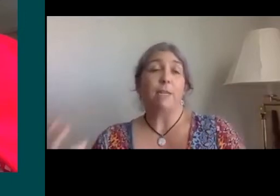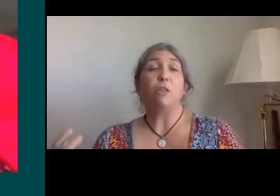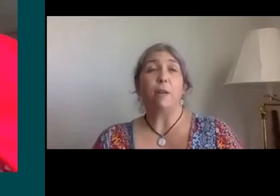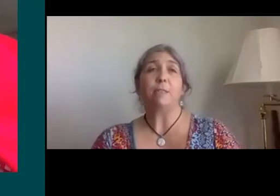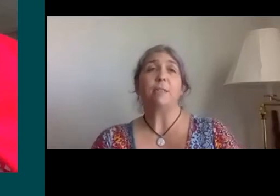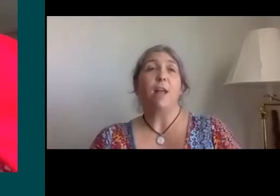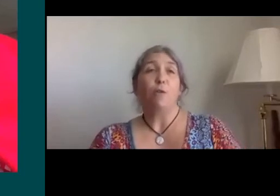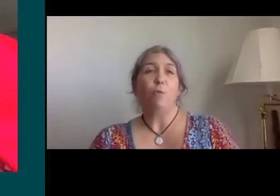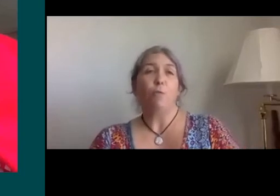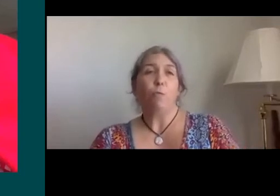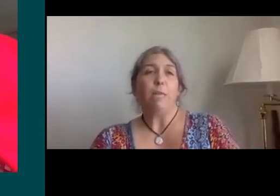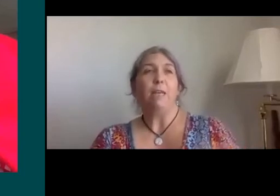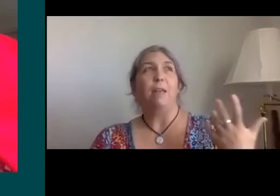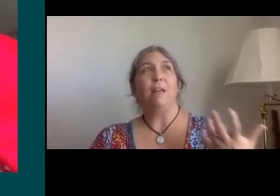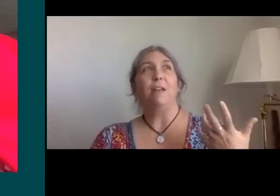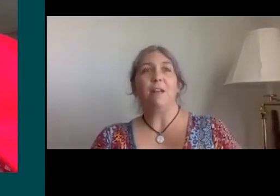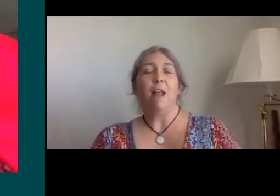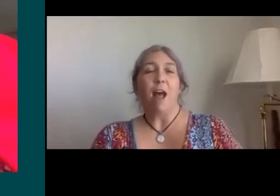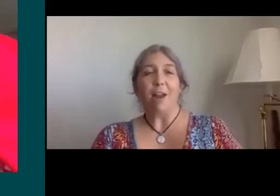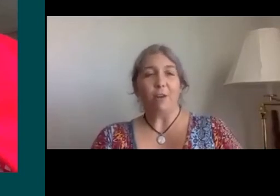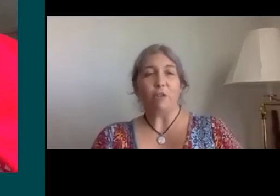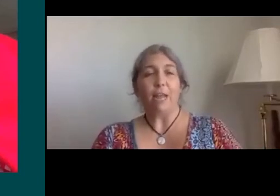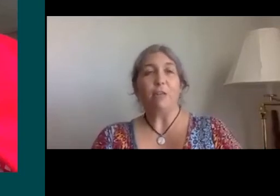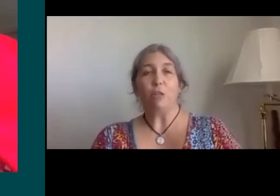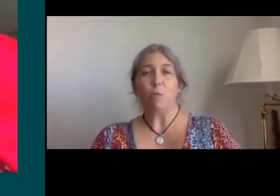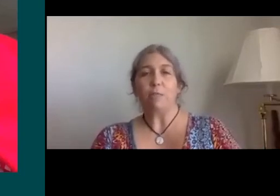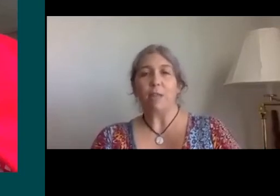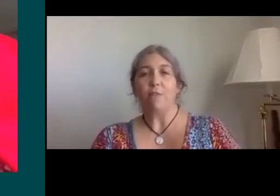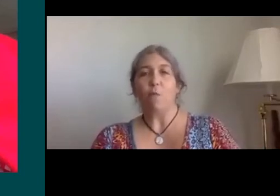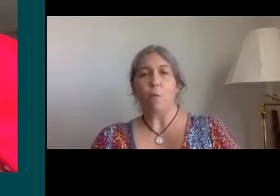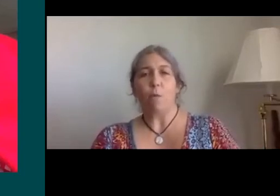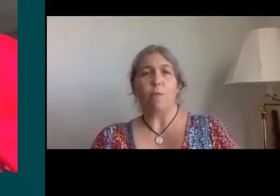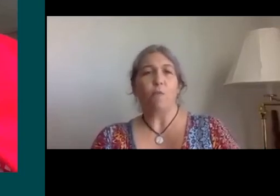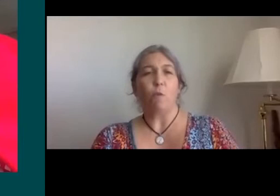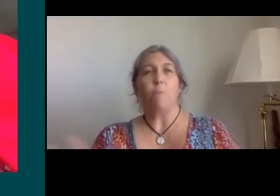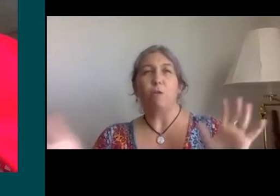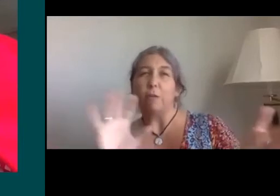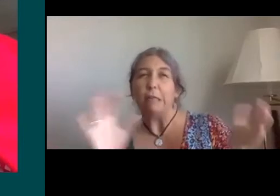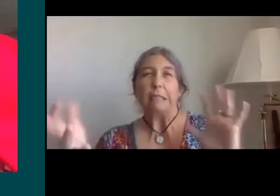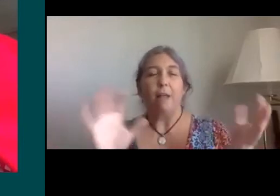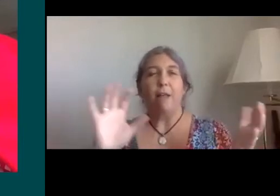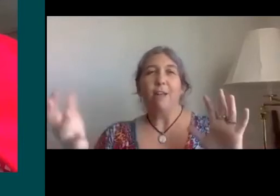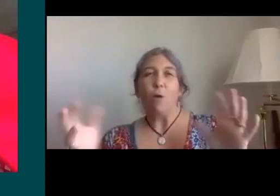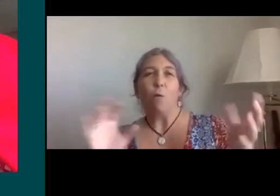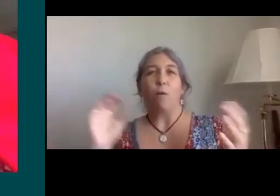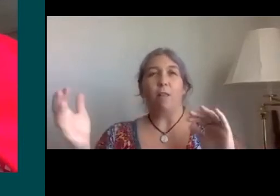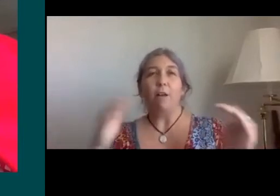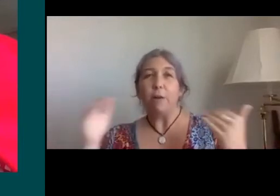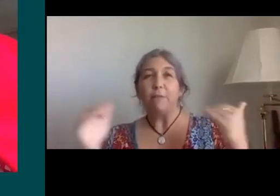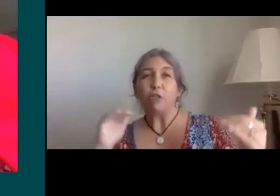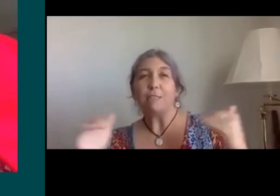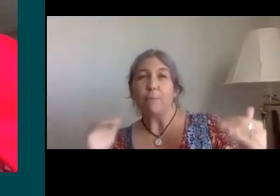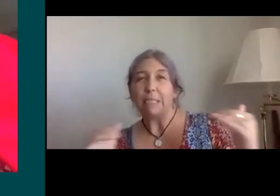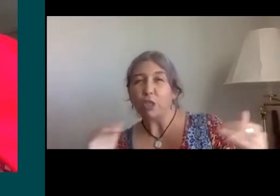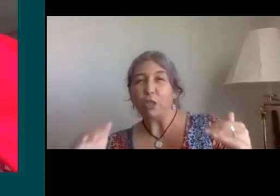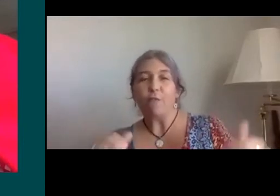of my students who, being in higher education, was a formal, you know, a little bit